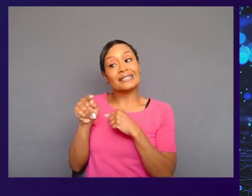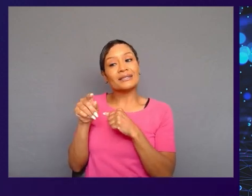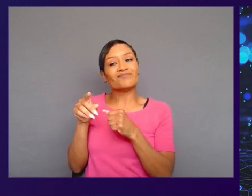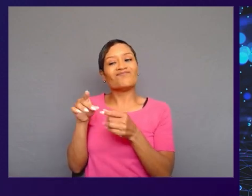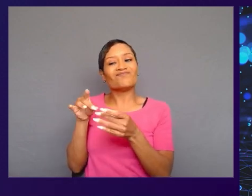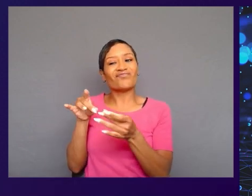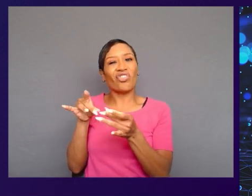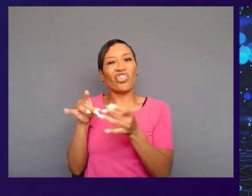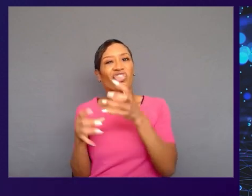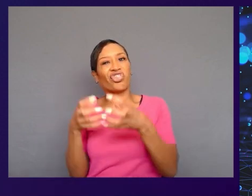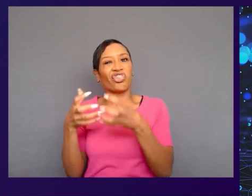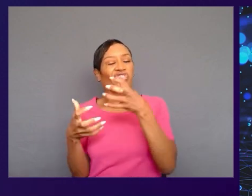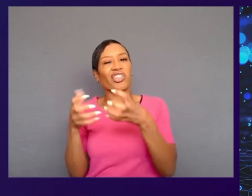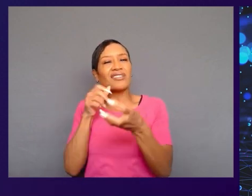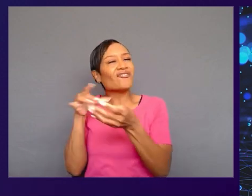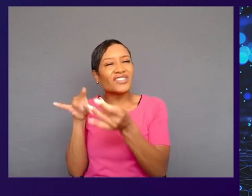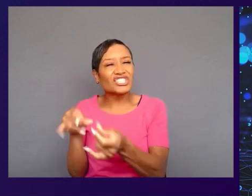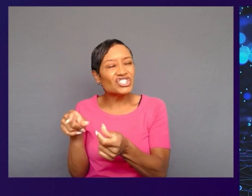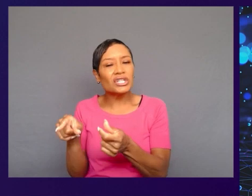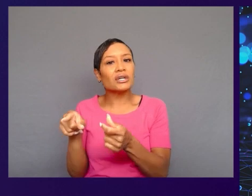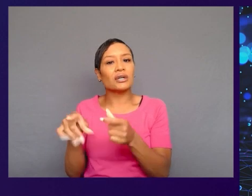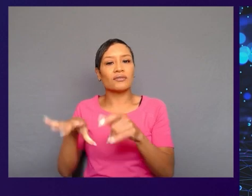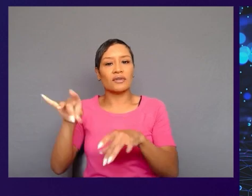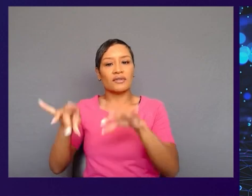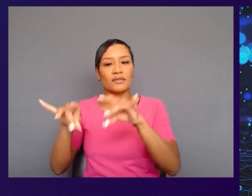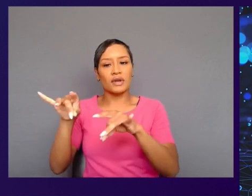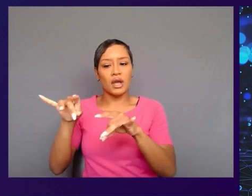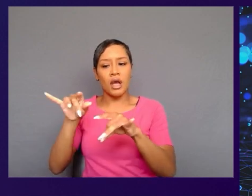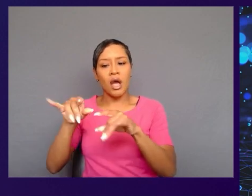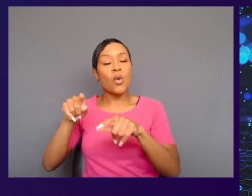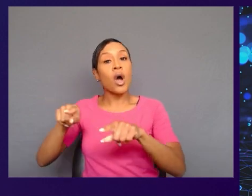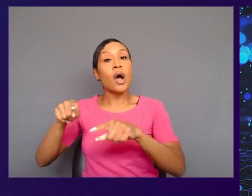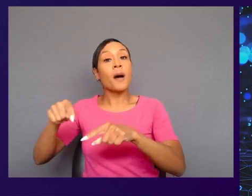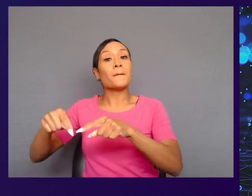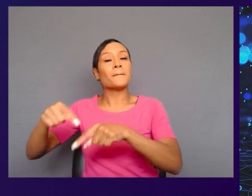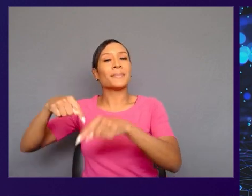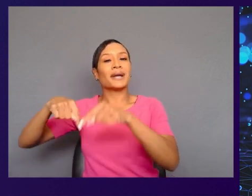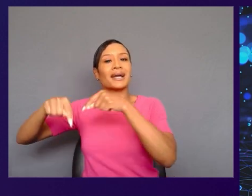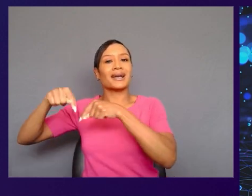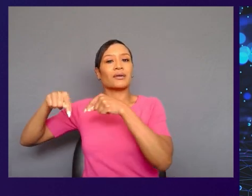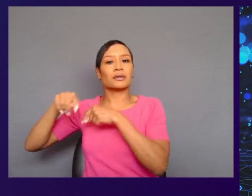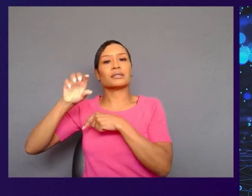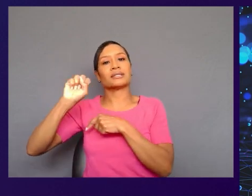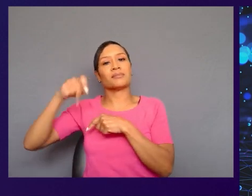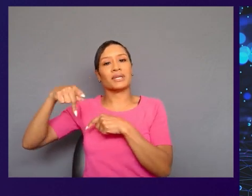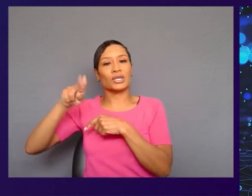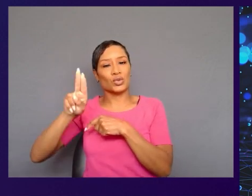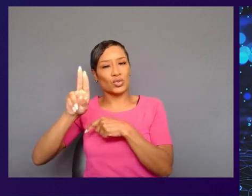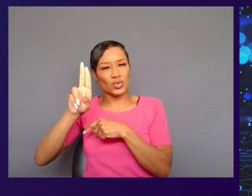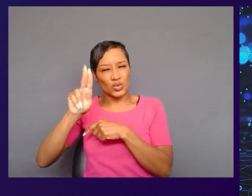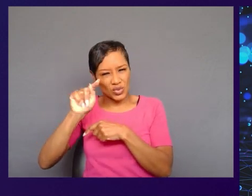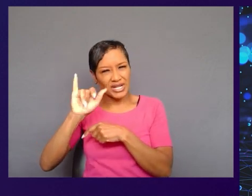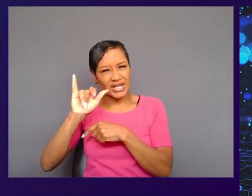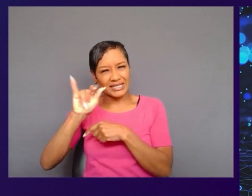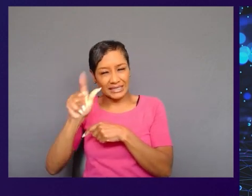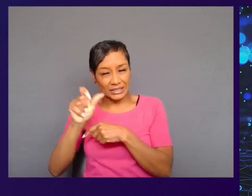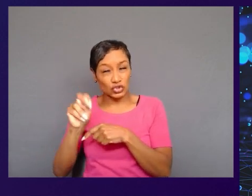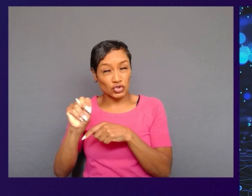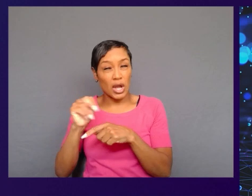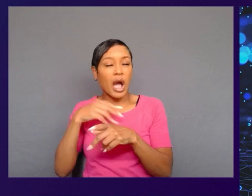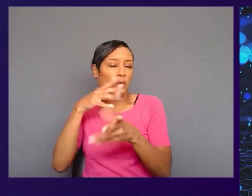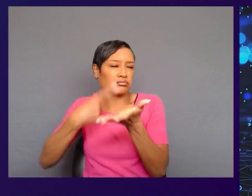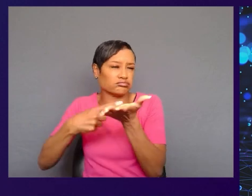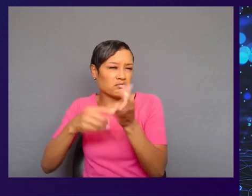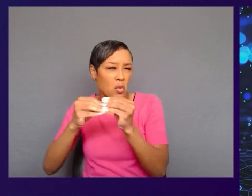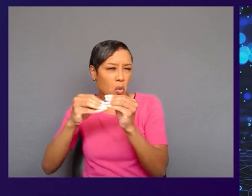loading pipeline. They discovered both of these things working backwards from CPU utilization, which is something we're going to be spending some time on today,